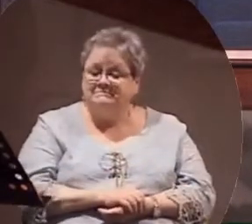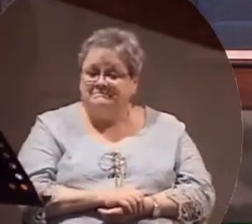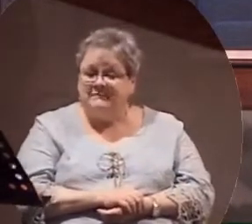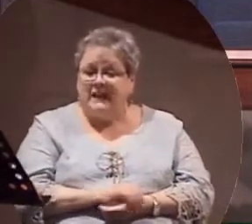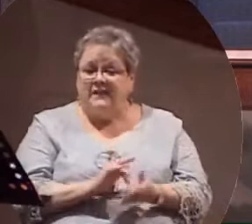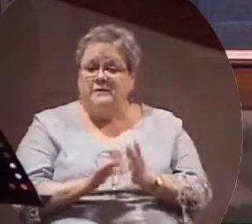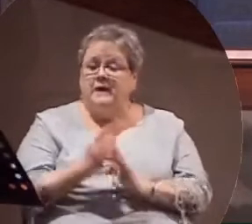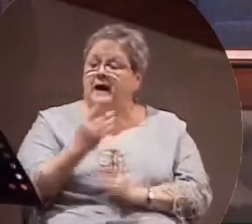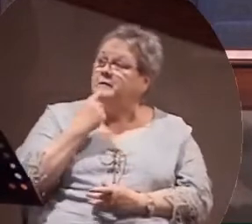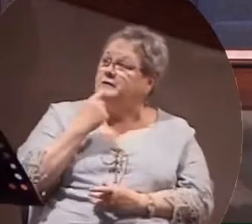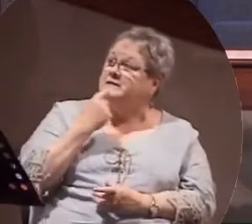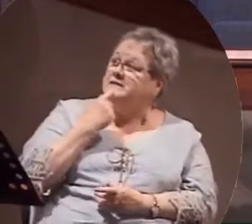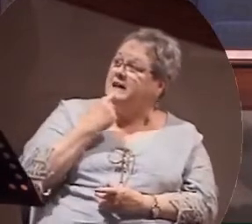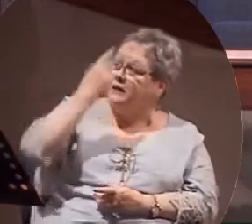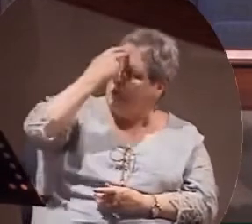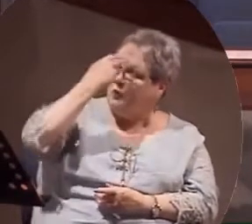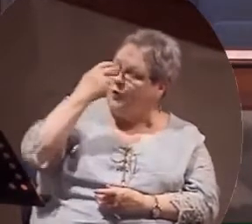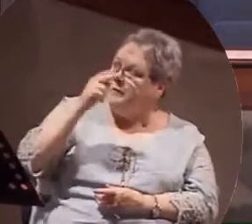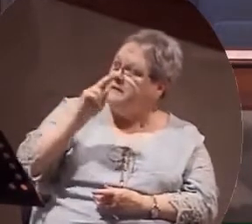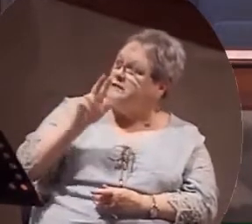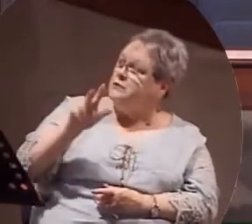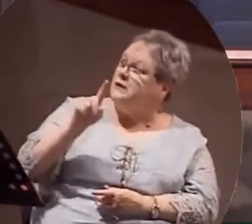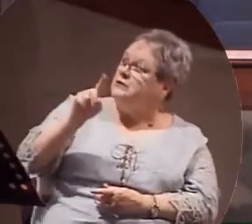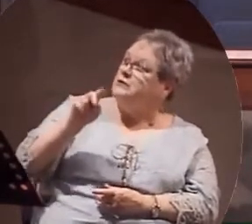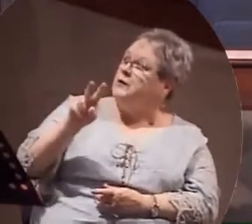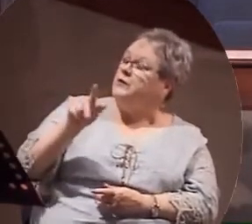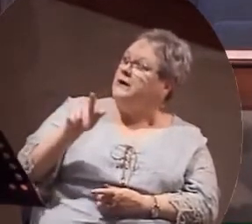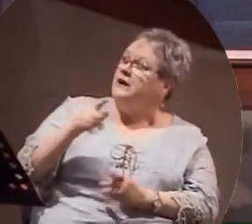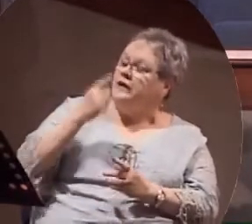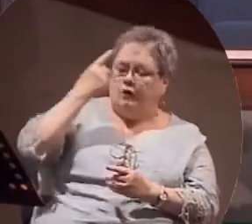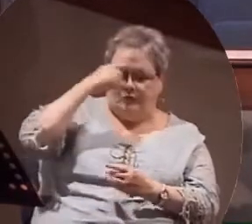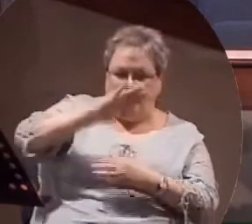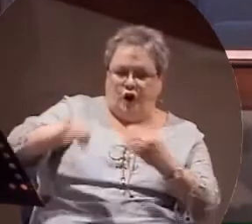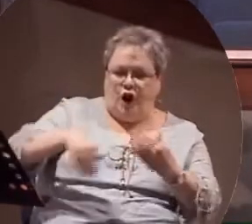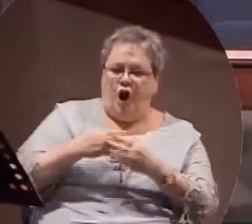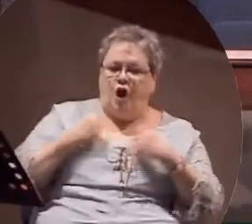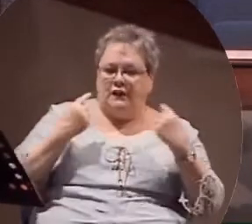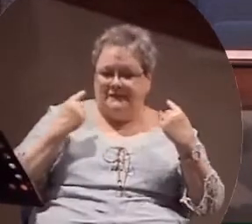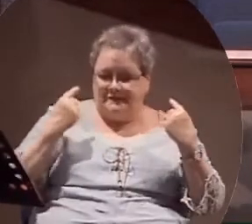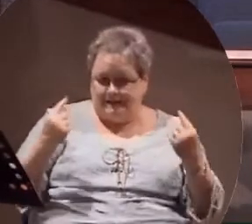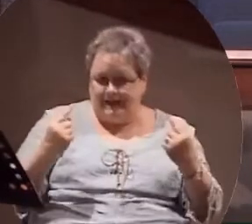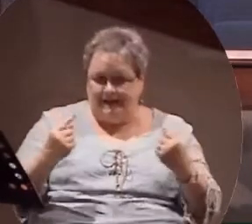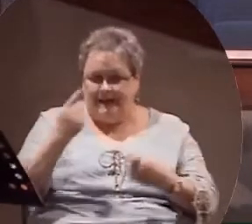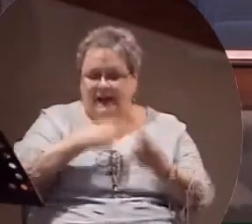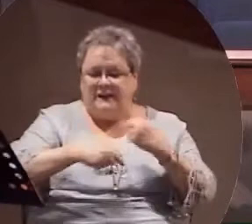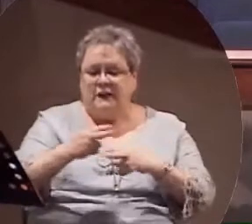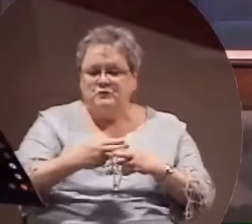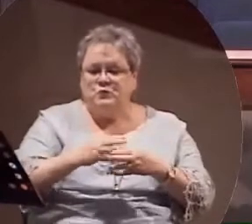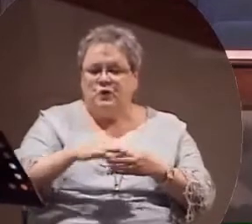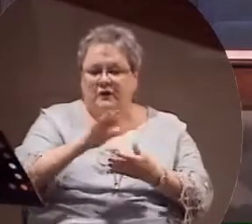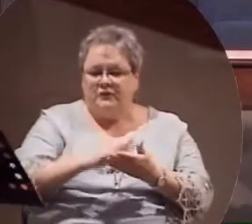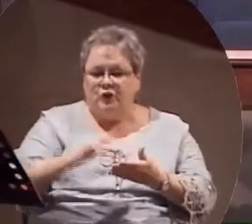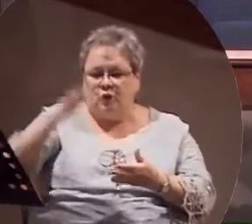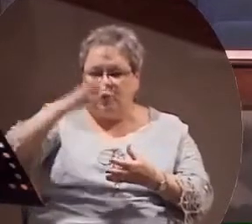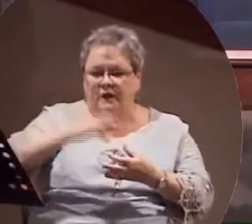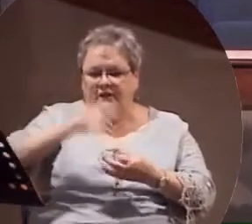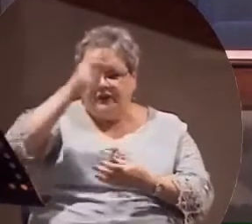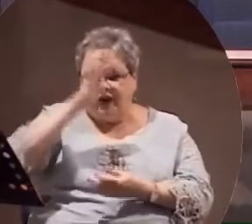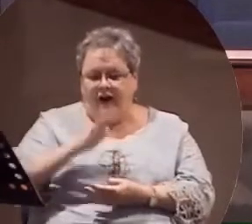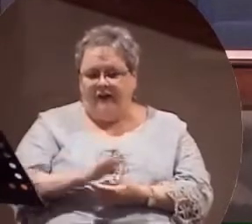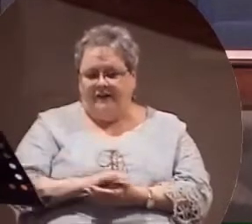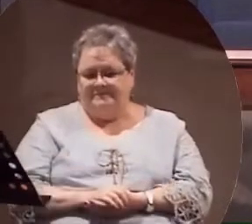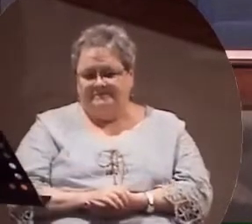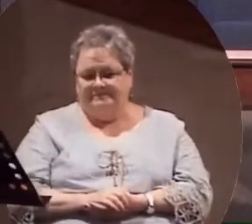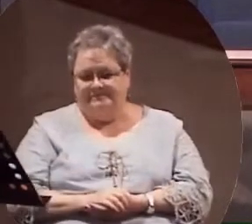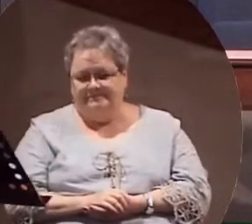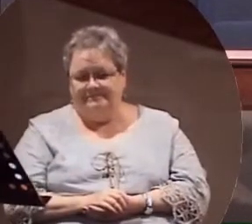what the Bible said about it, Romans 3:23. For all have sinned and come short of the glory of God.